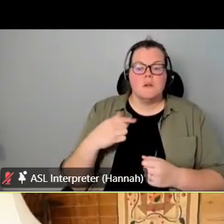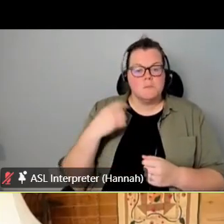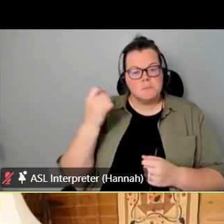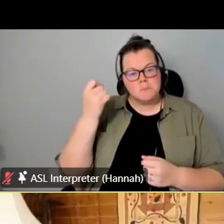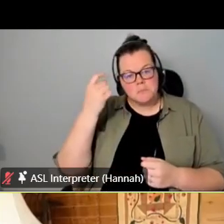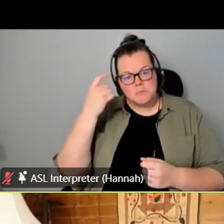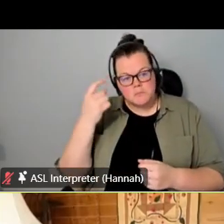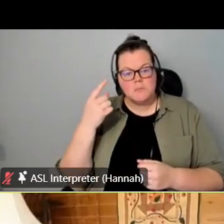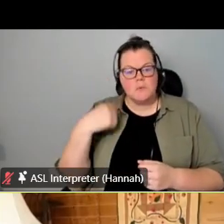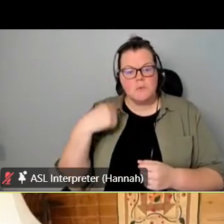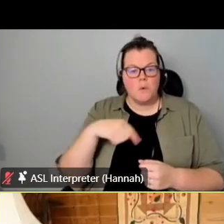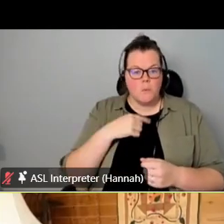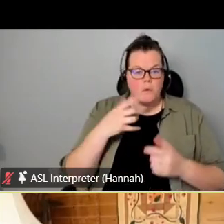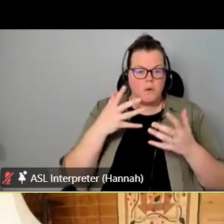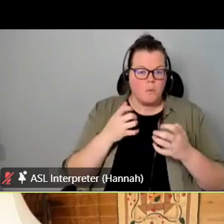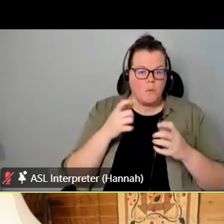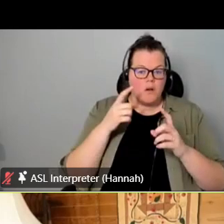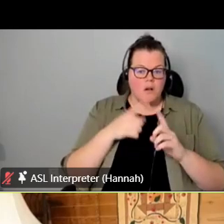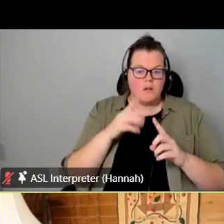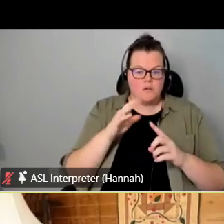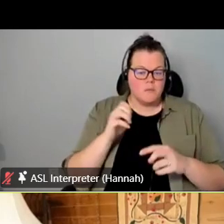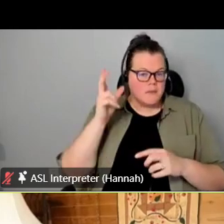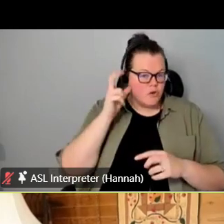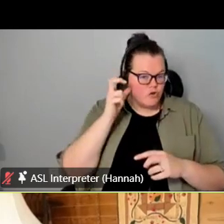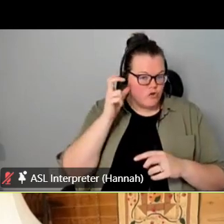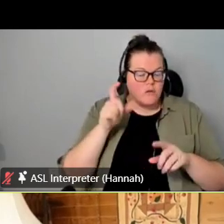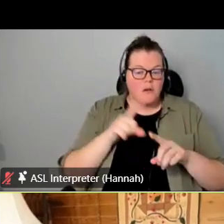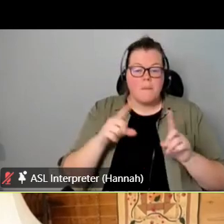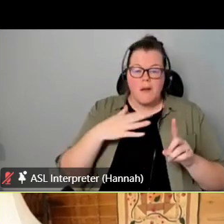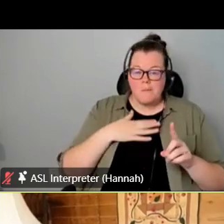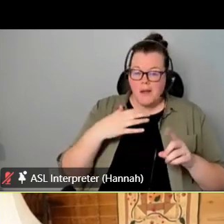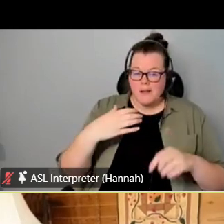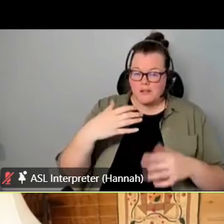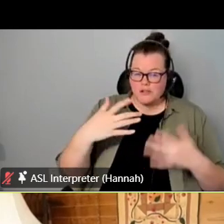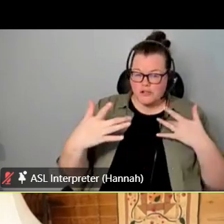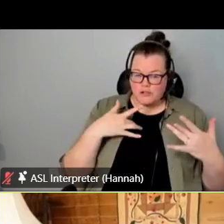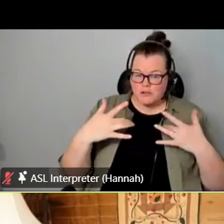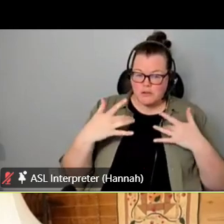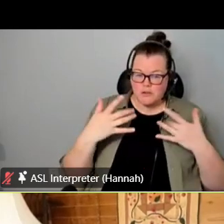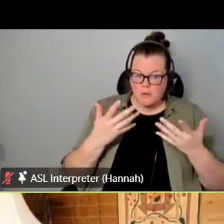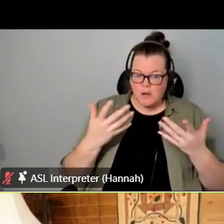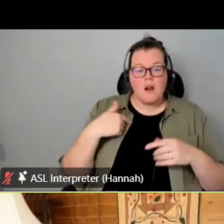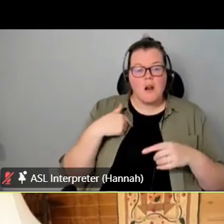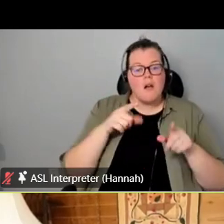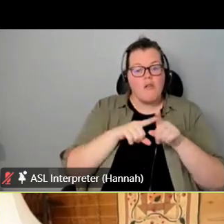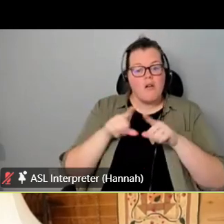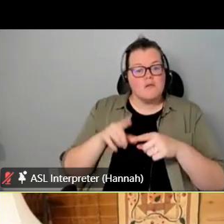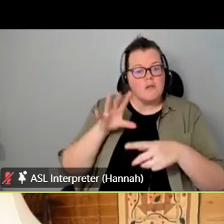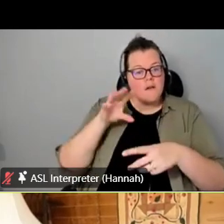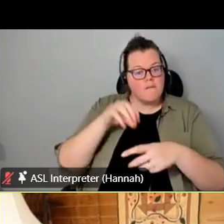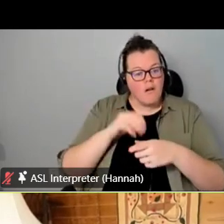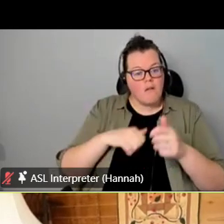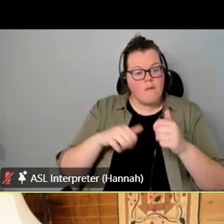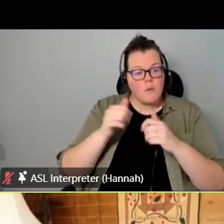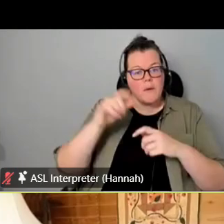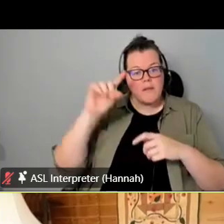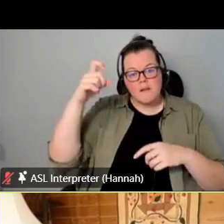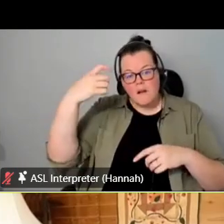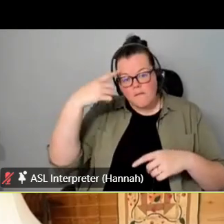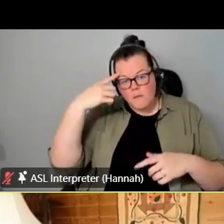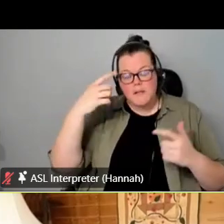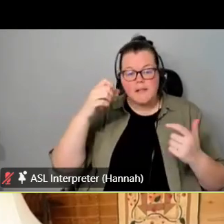heard. My concern is I've also been a member of government,